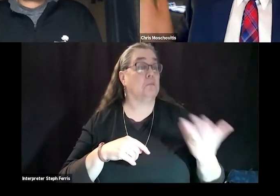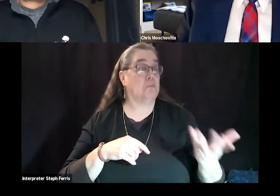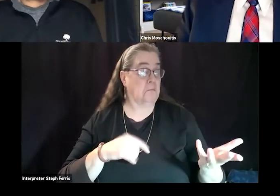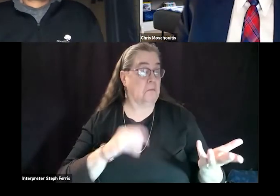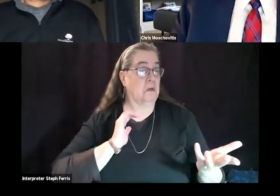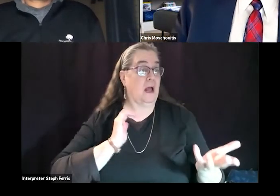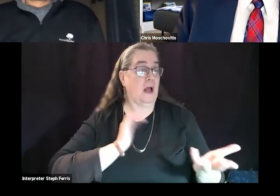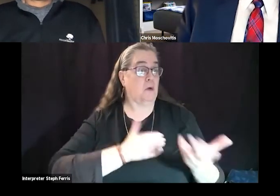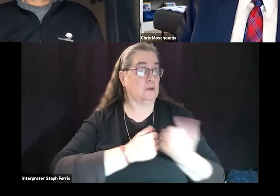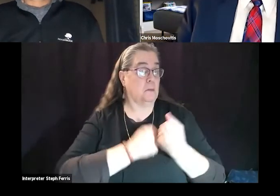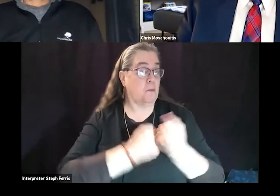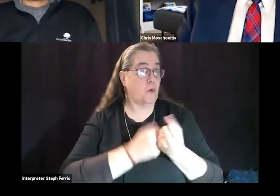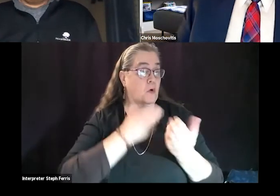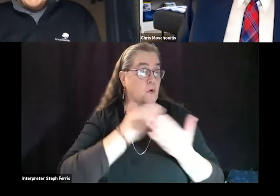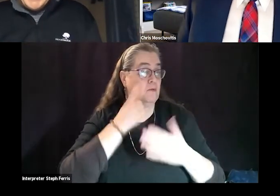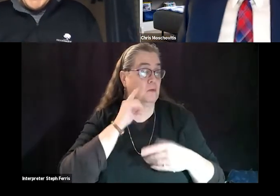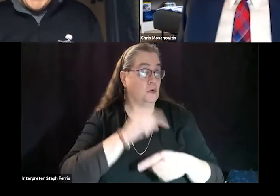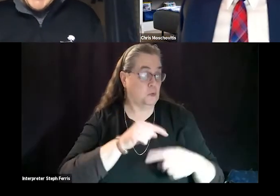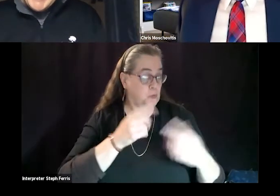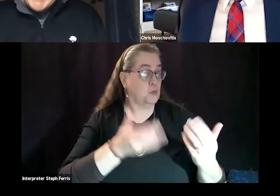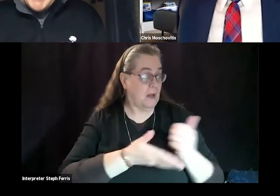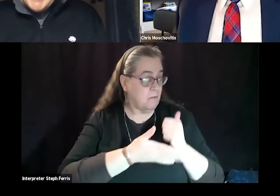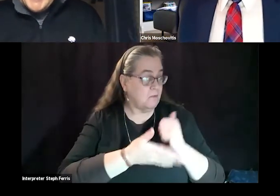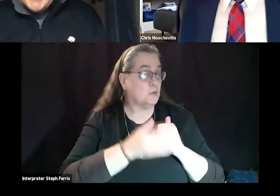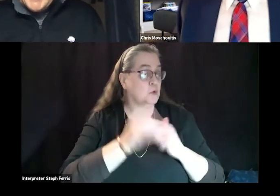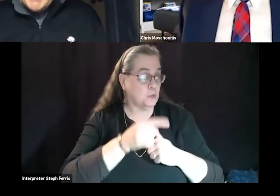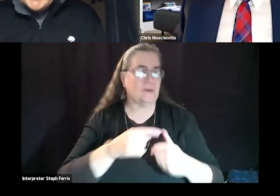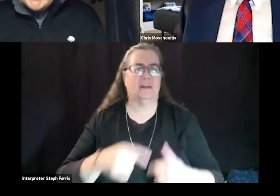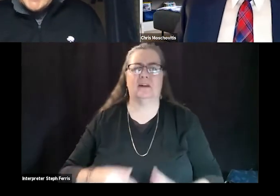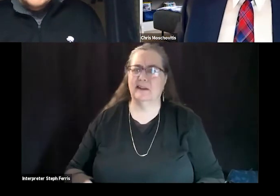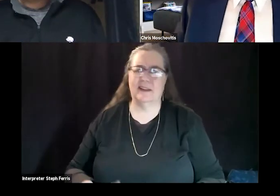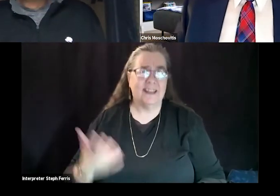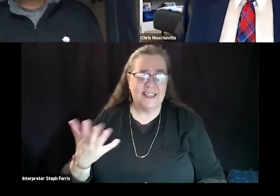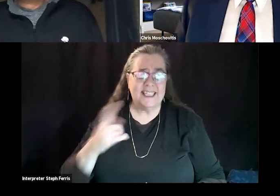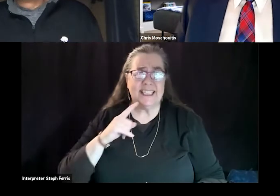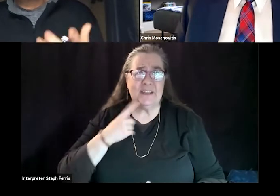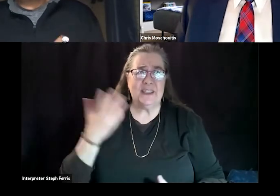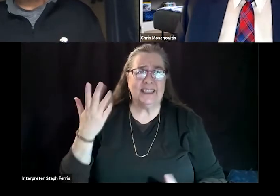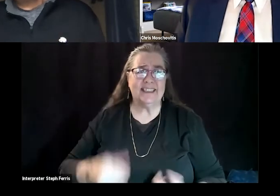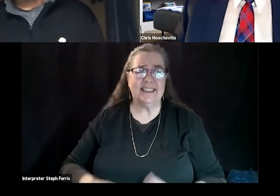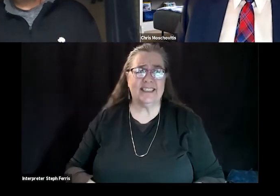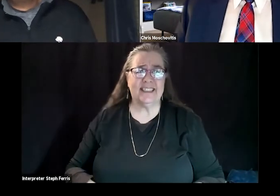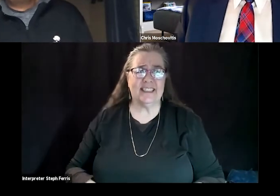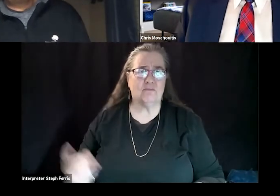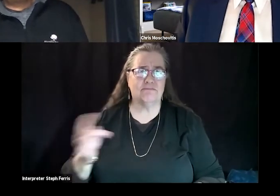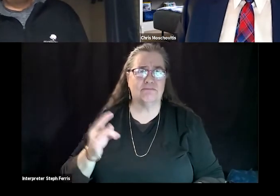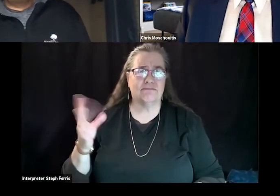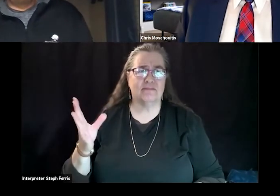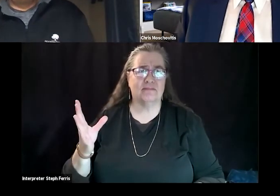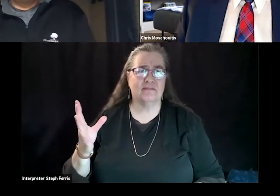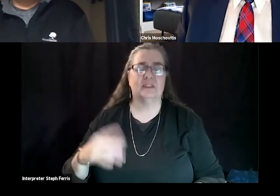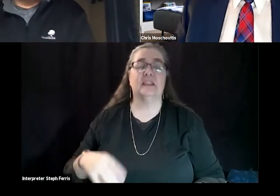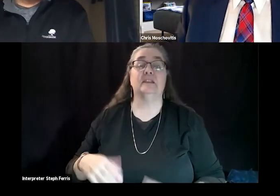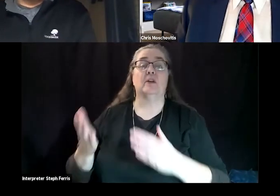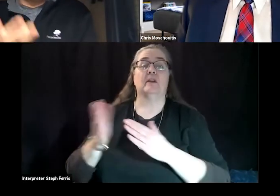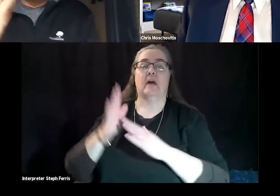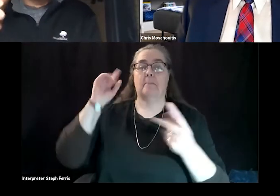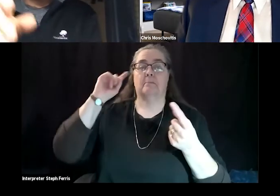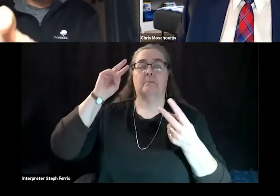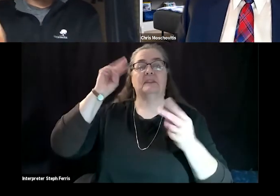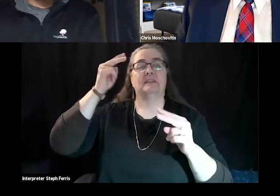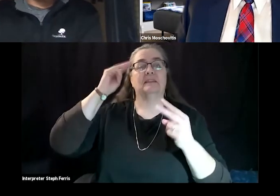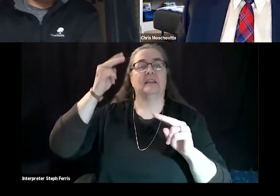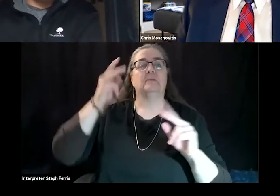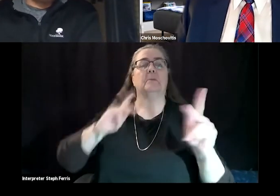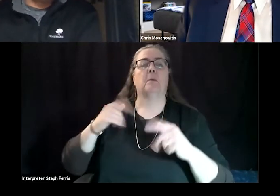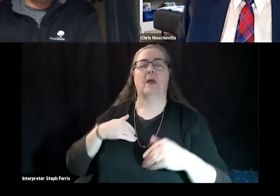mean, seriously. So the greatest misconception is this false sense of security. That would be the thing that I'm